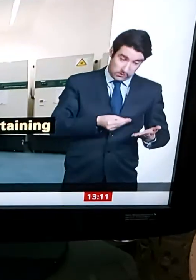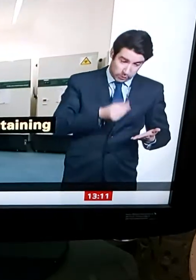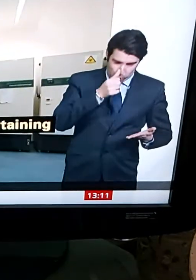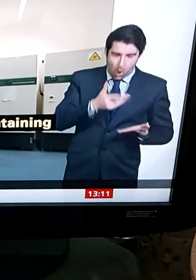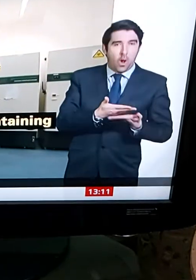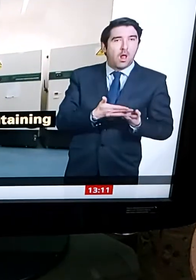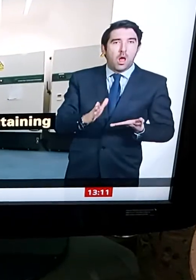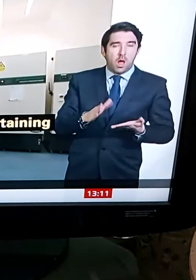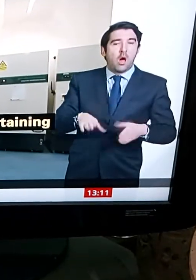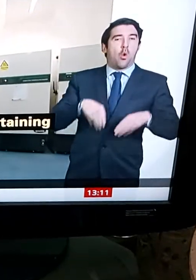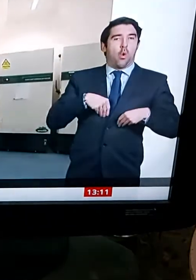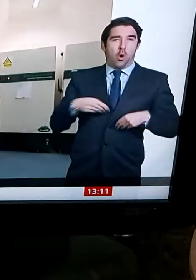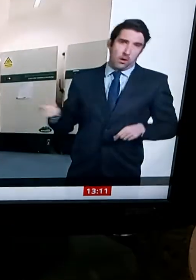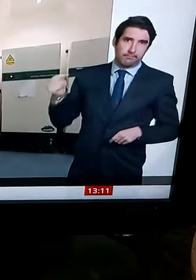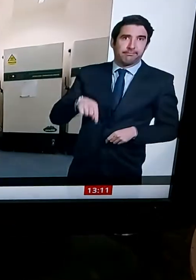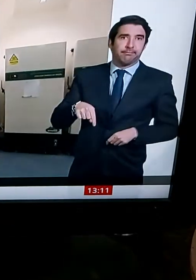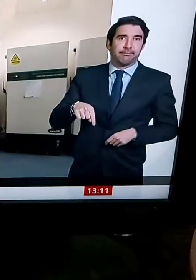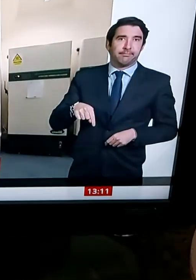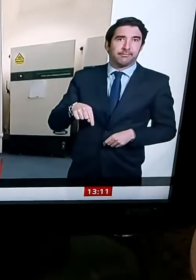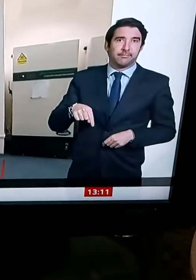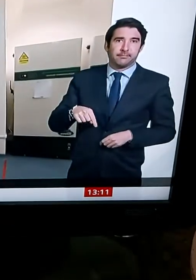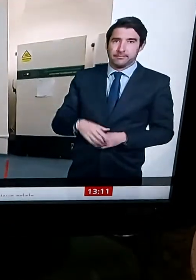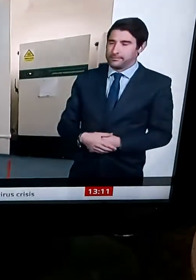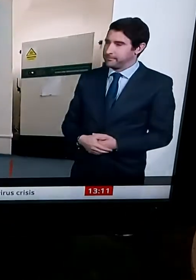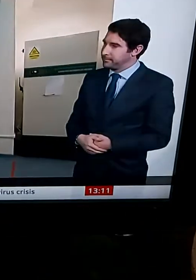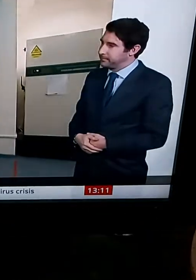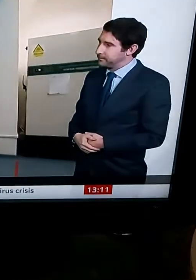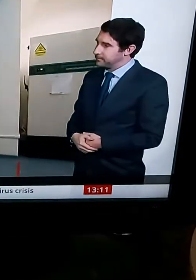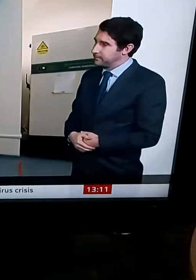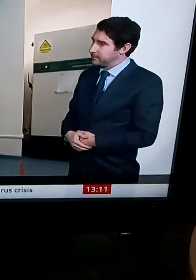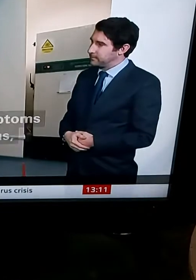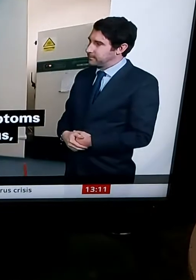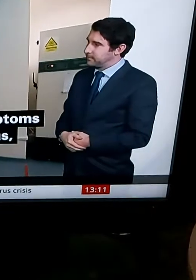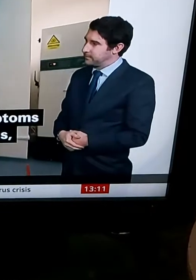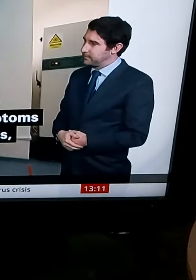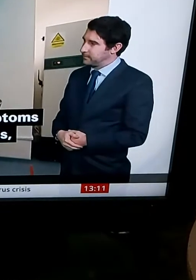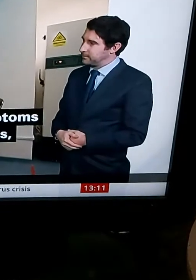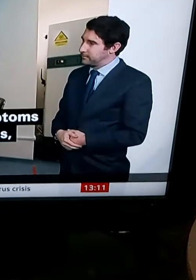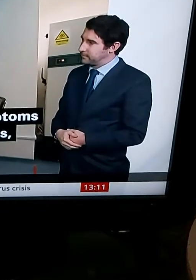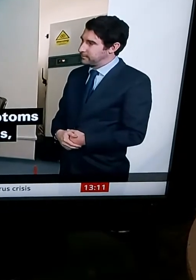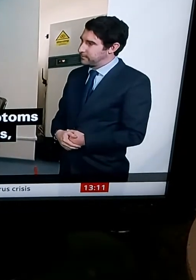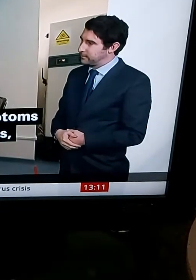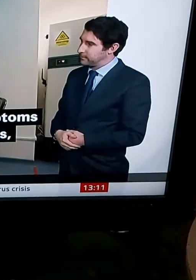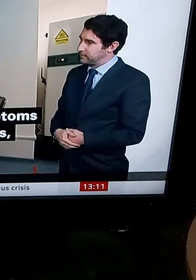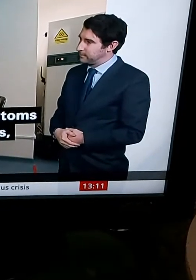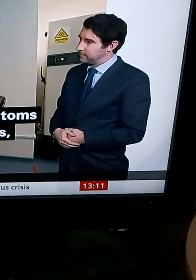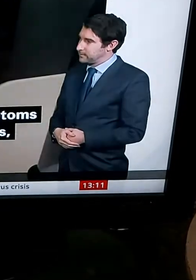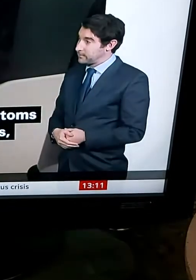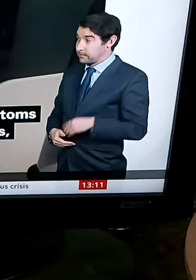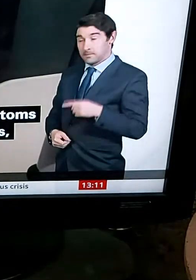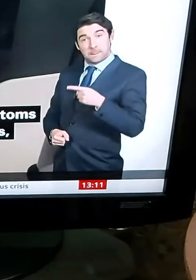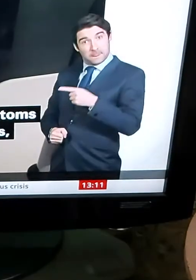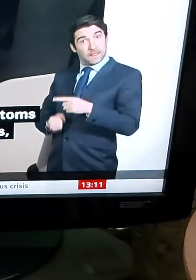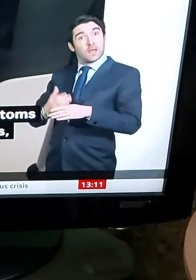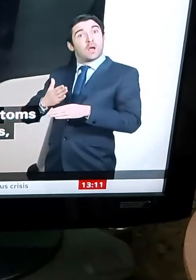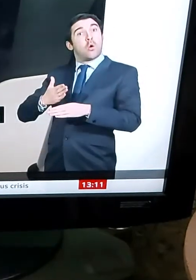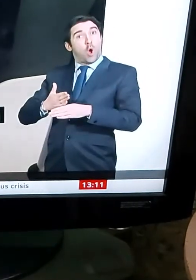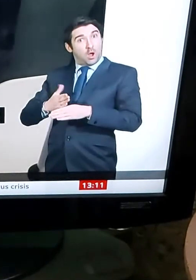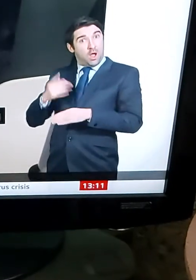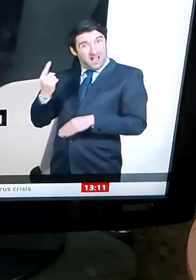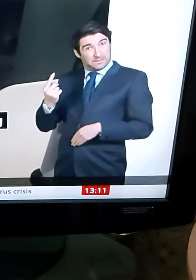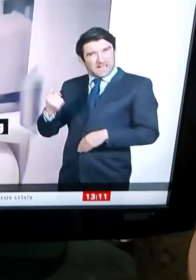In fact, it's already having an impact. One worker with mild symptoms was shown to have the virus. 2 who were self-isolating were